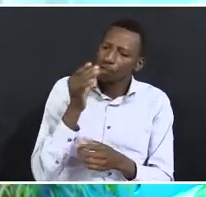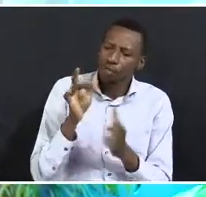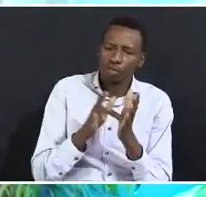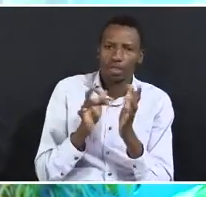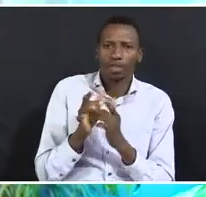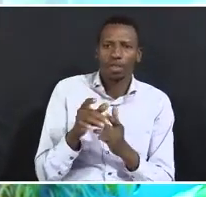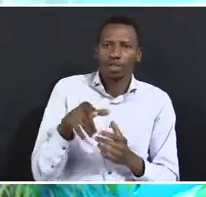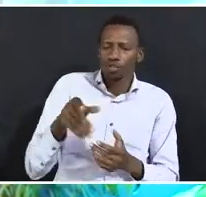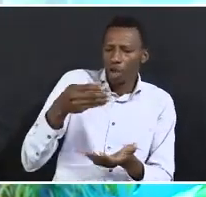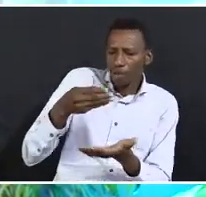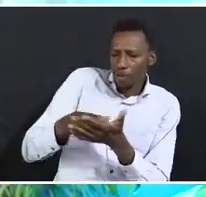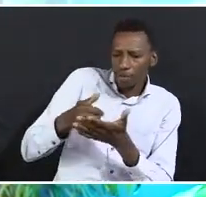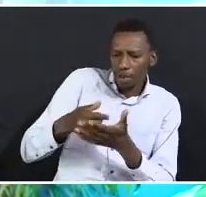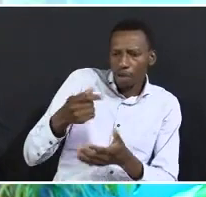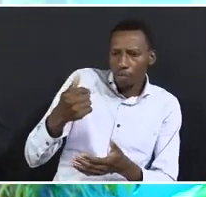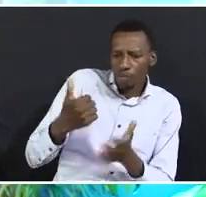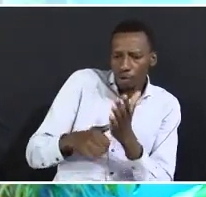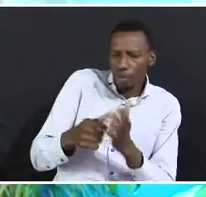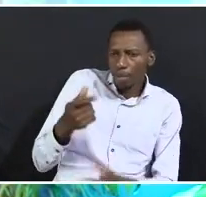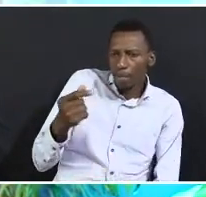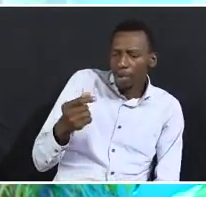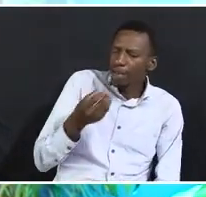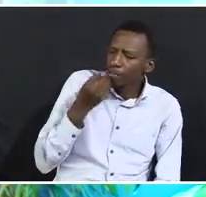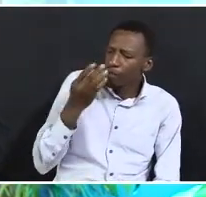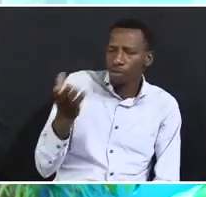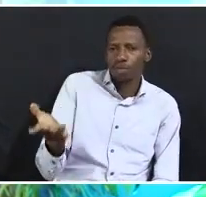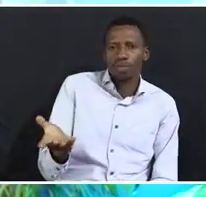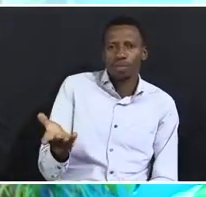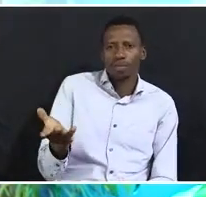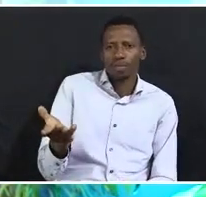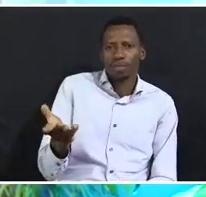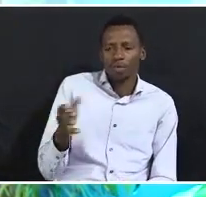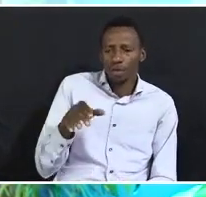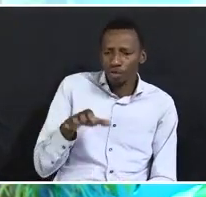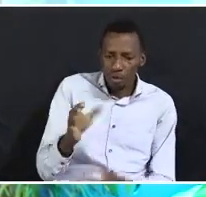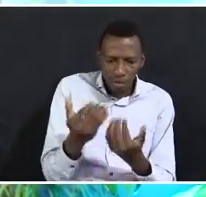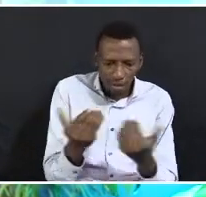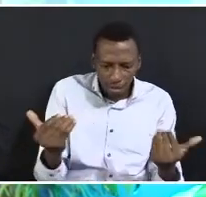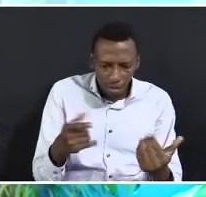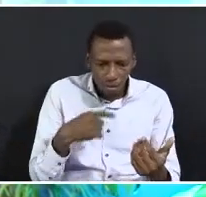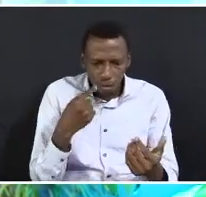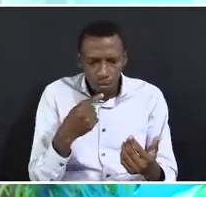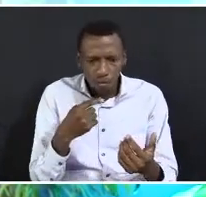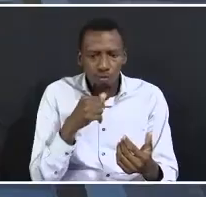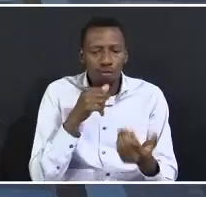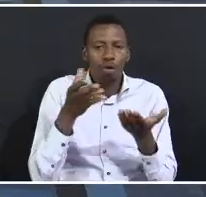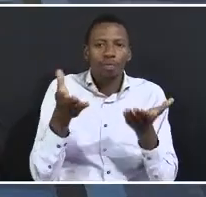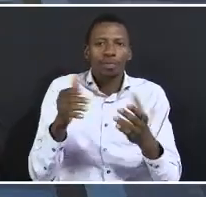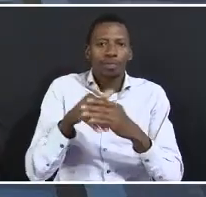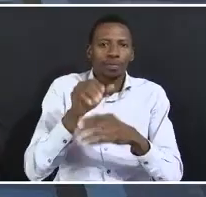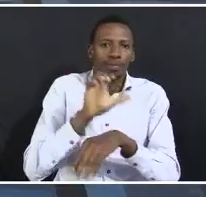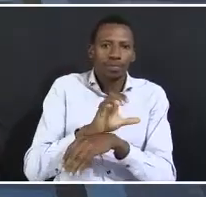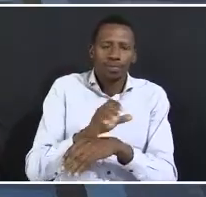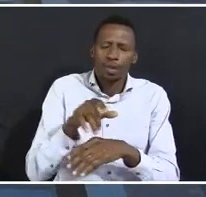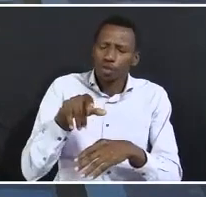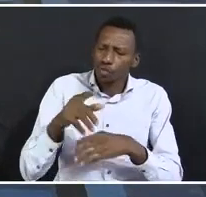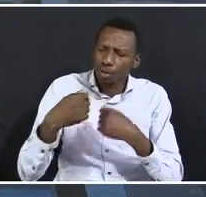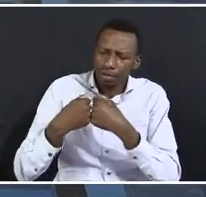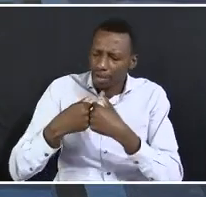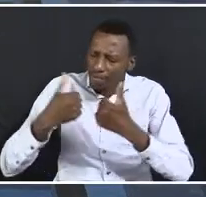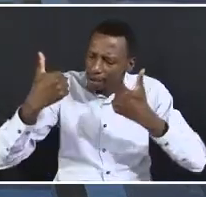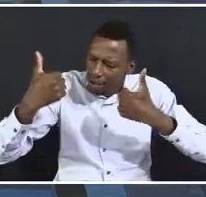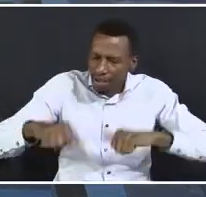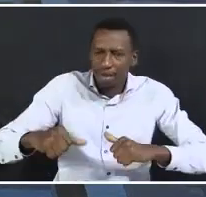Jesus your financial challenges. Tell Jesus about your children who are not in church. Whatever you want,